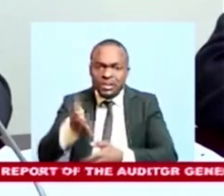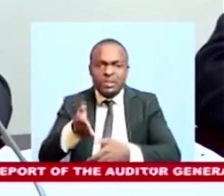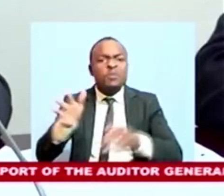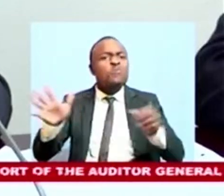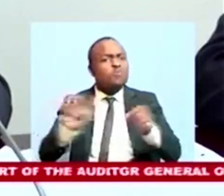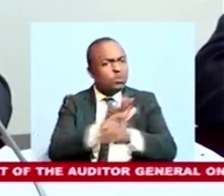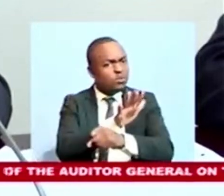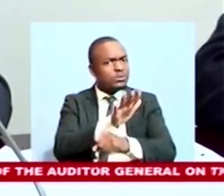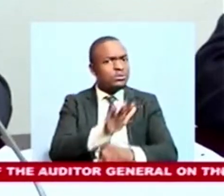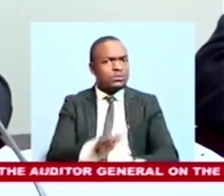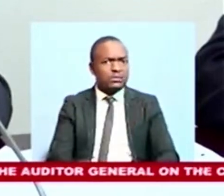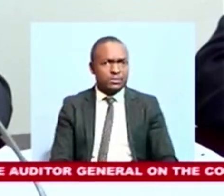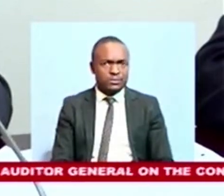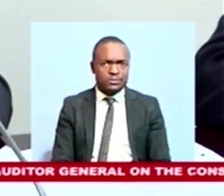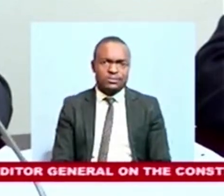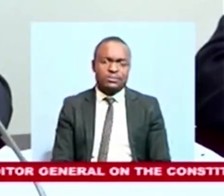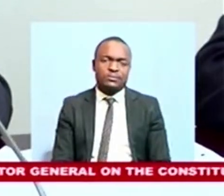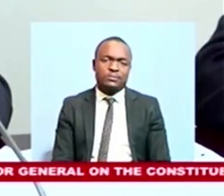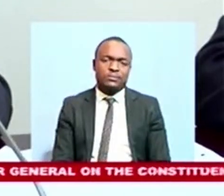adequately.